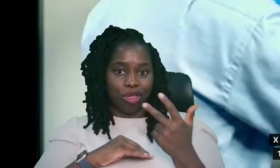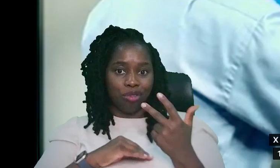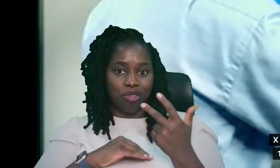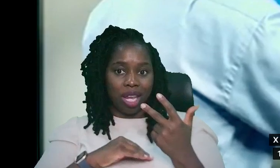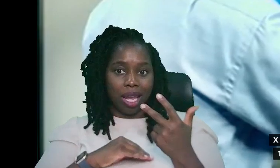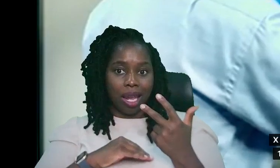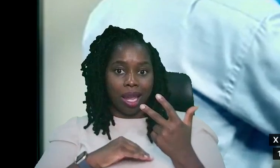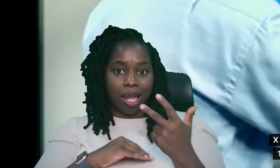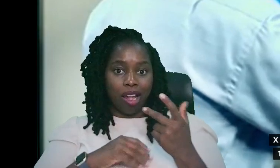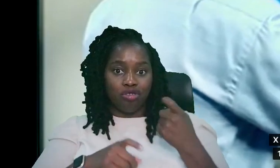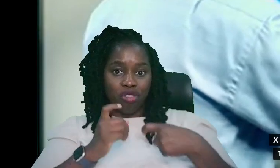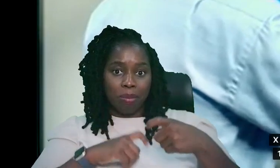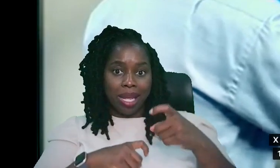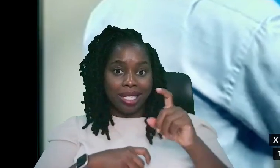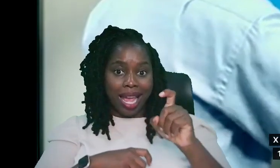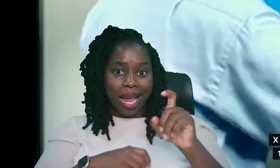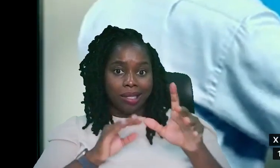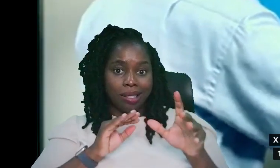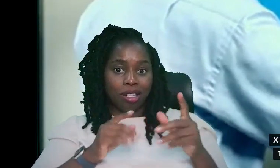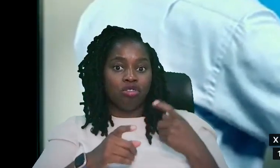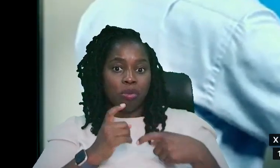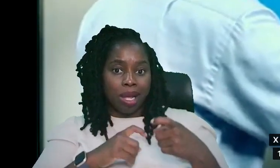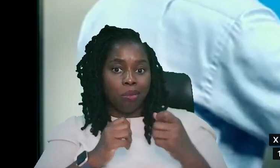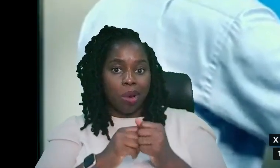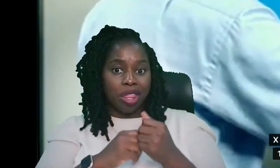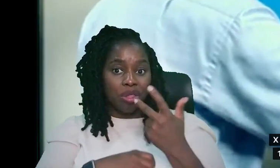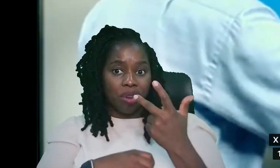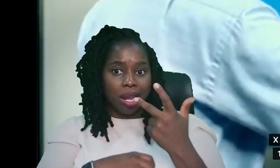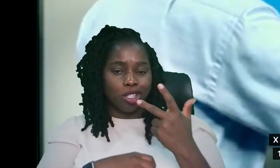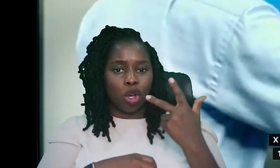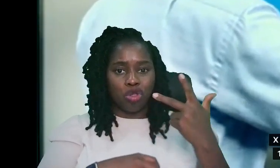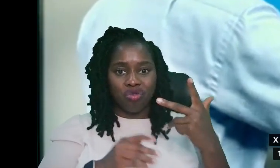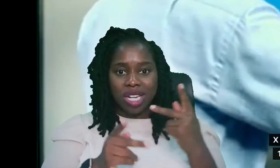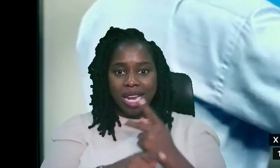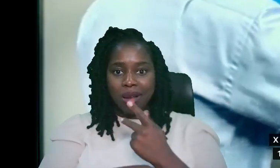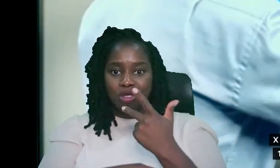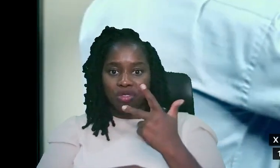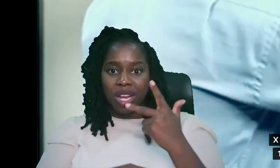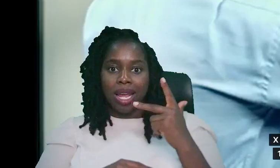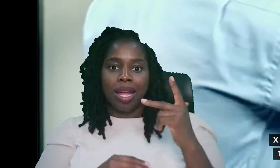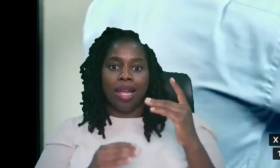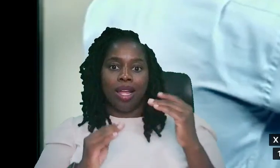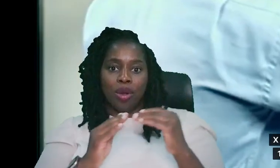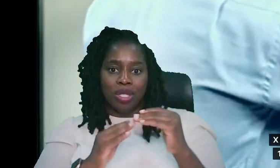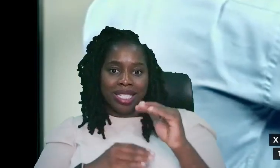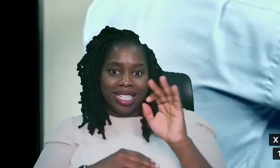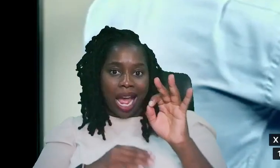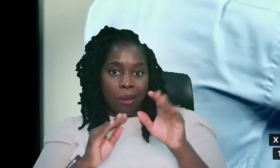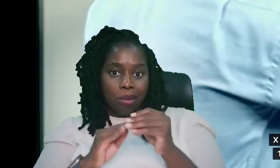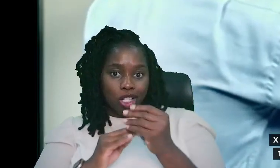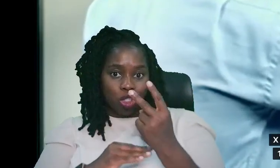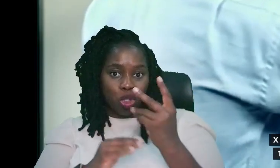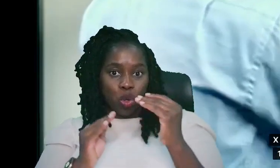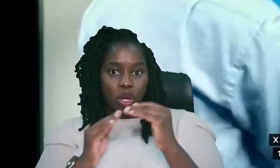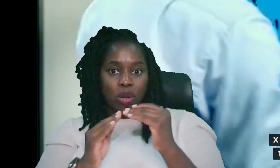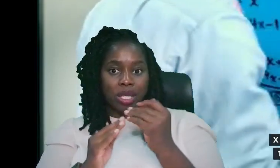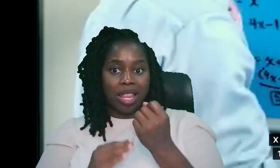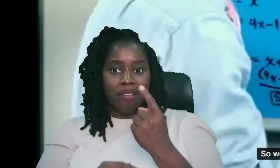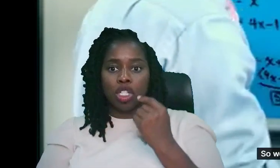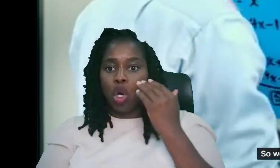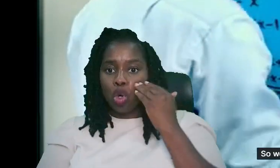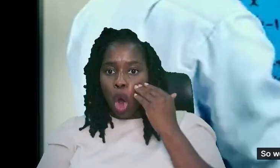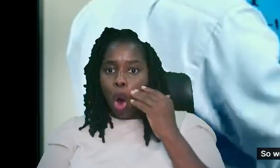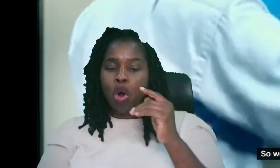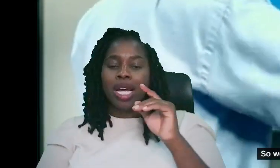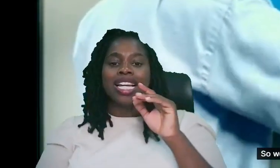as x. 3 times 3 is 9, plus 2 is 11. So GH is 11. And just to check